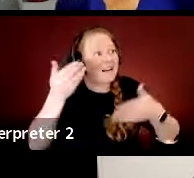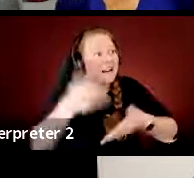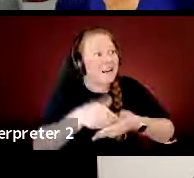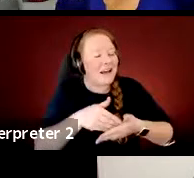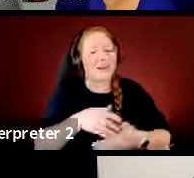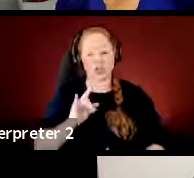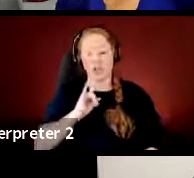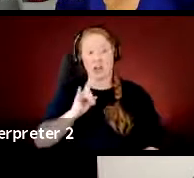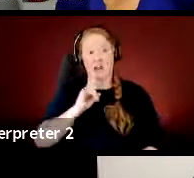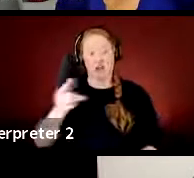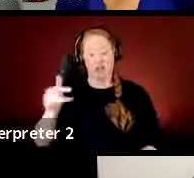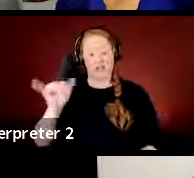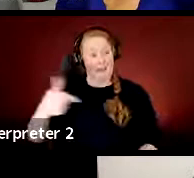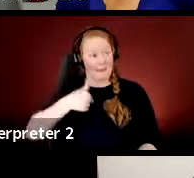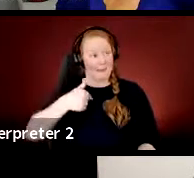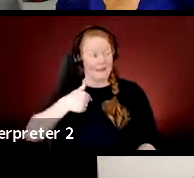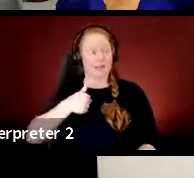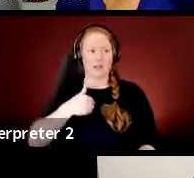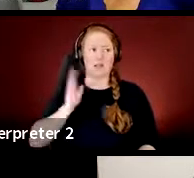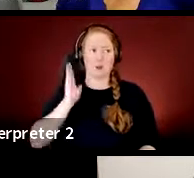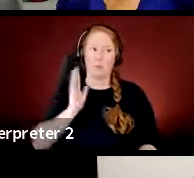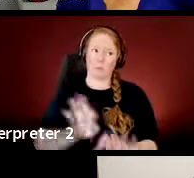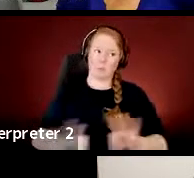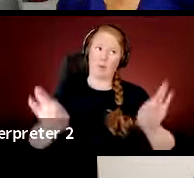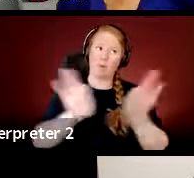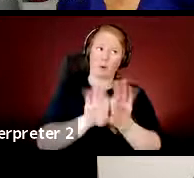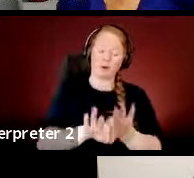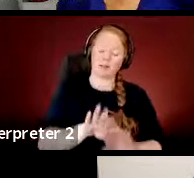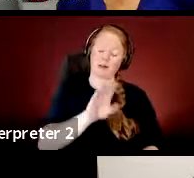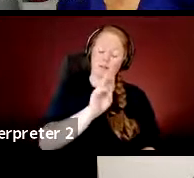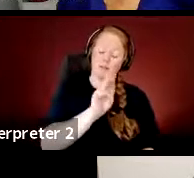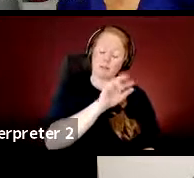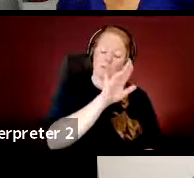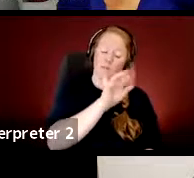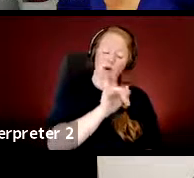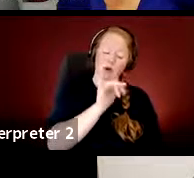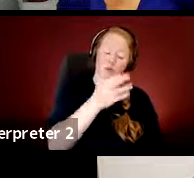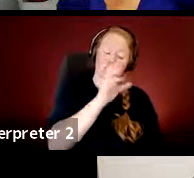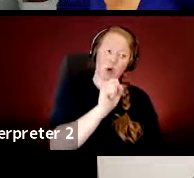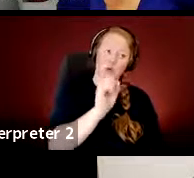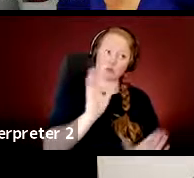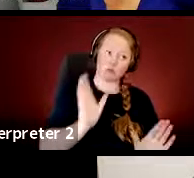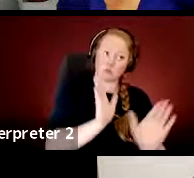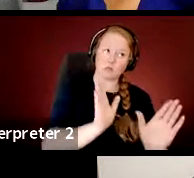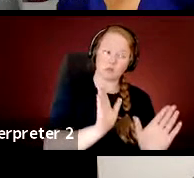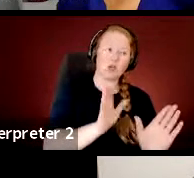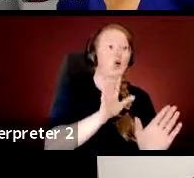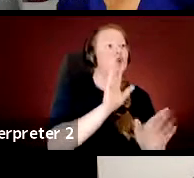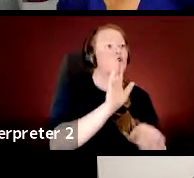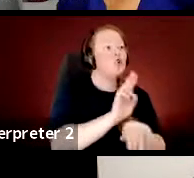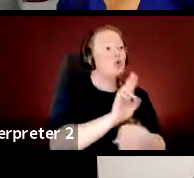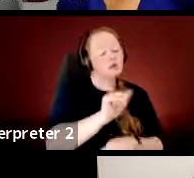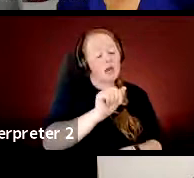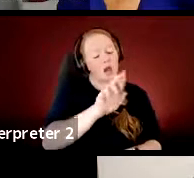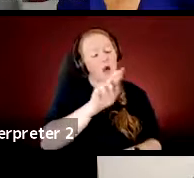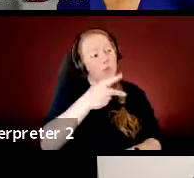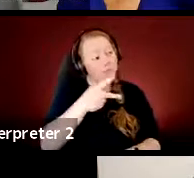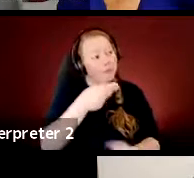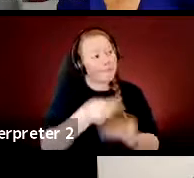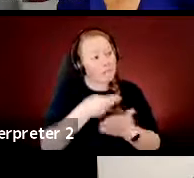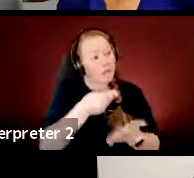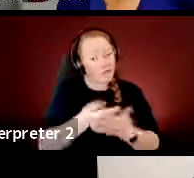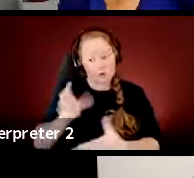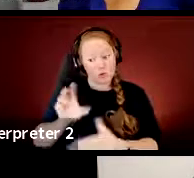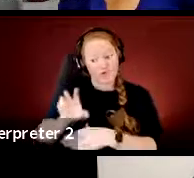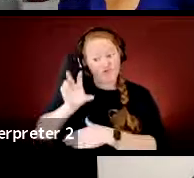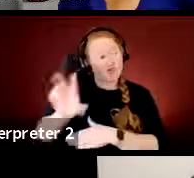city. Mayor Jones, I urge you to use ARP funds to invest in essential workers like me so that